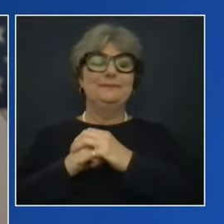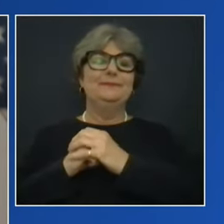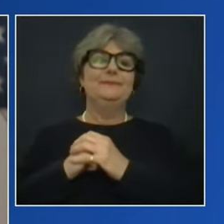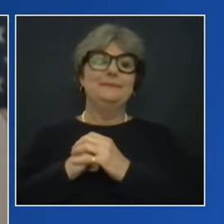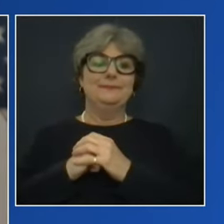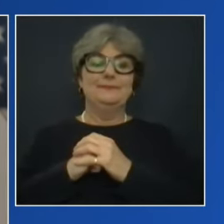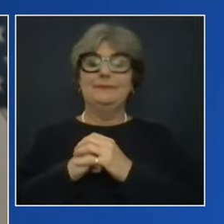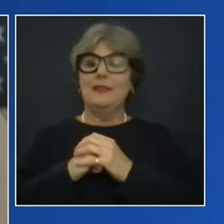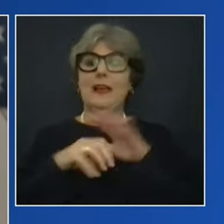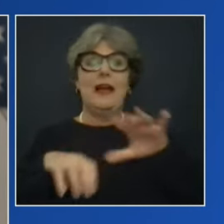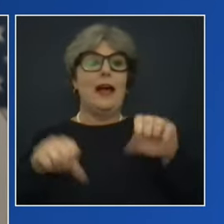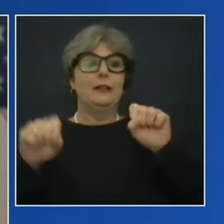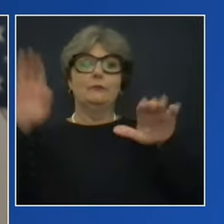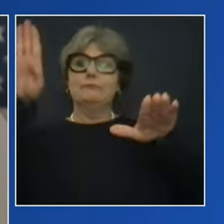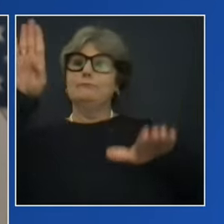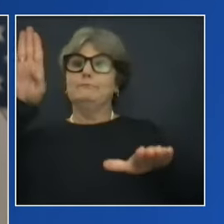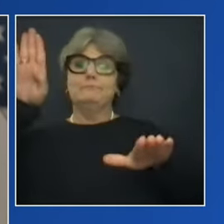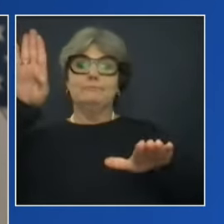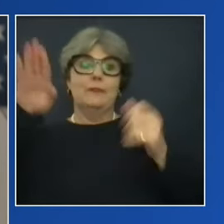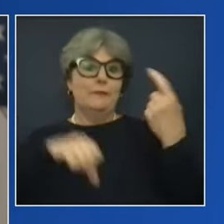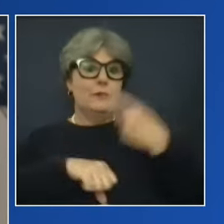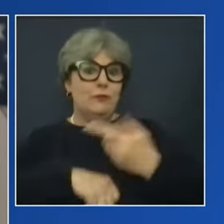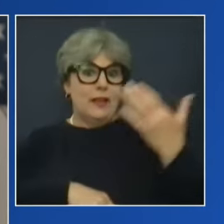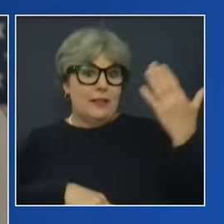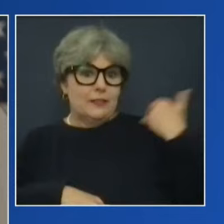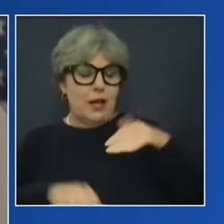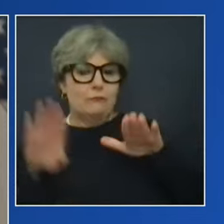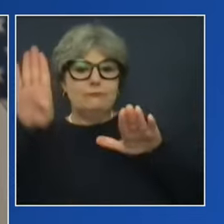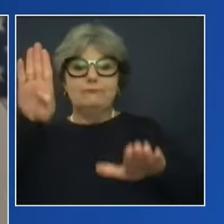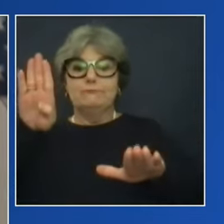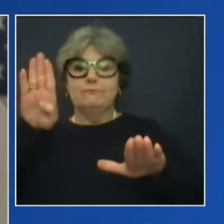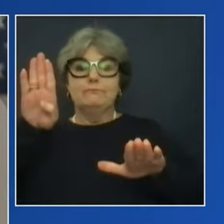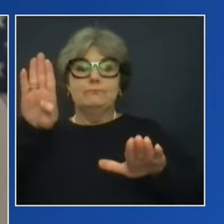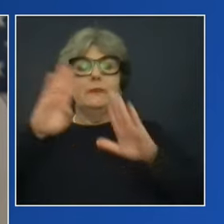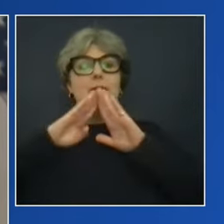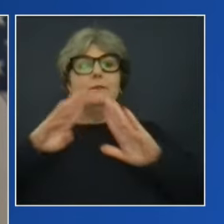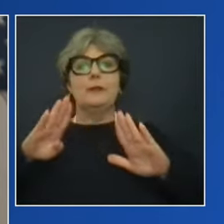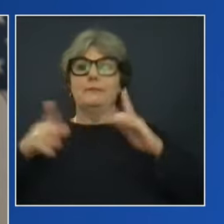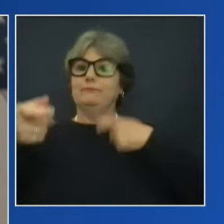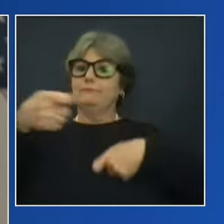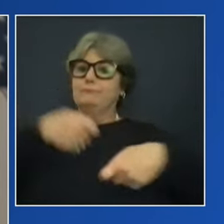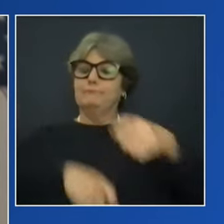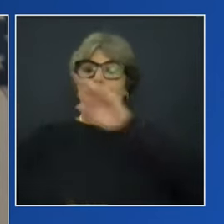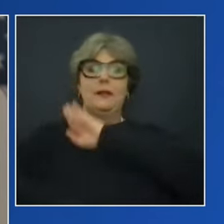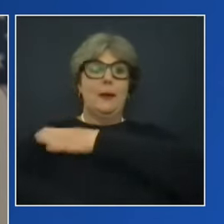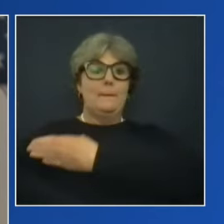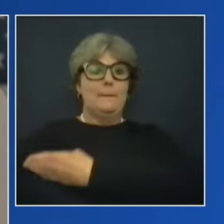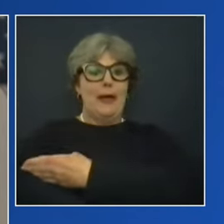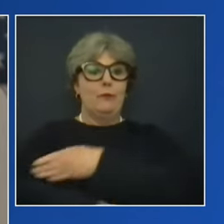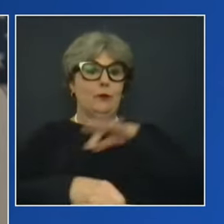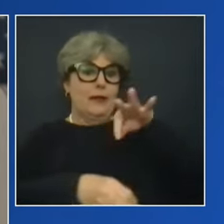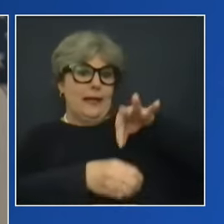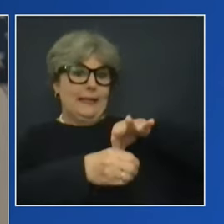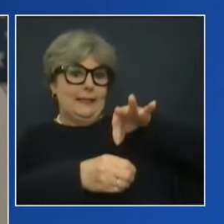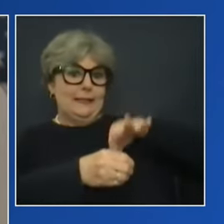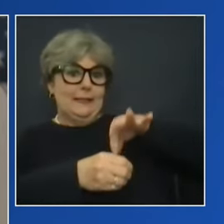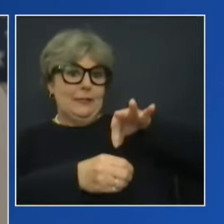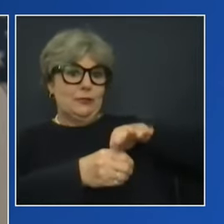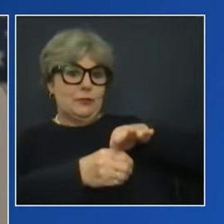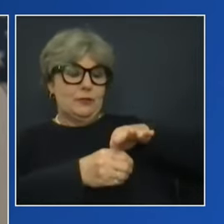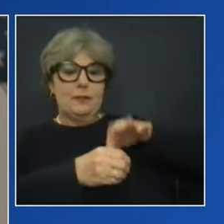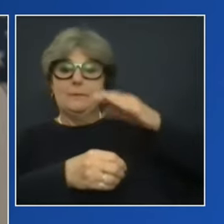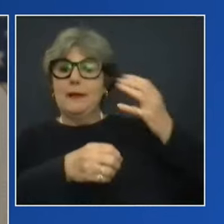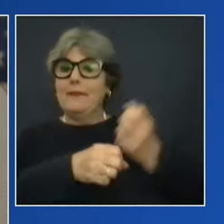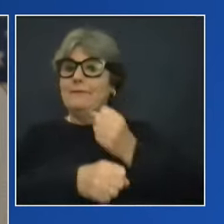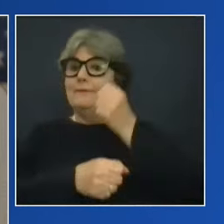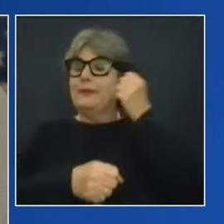I took my oath of office just a few days ago. I observed the peaceful transfer of power, even in an election where my victory came